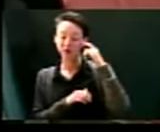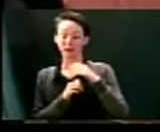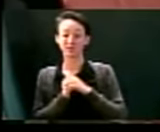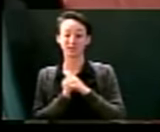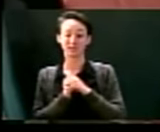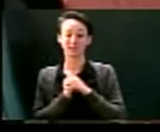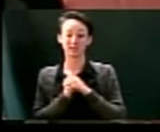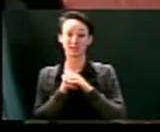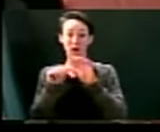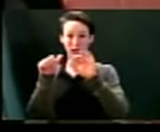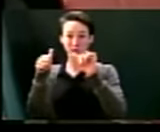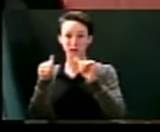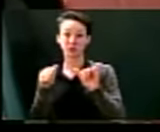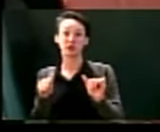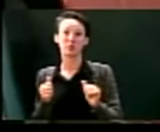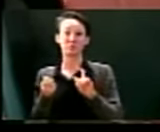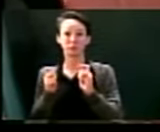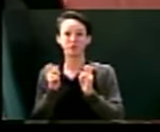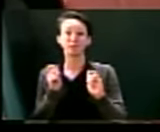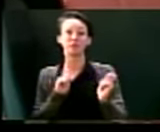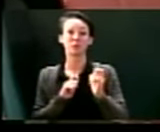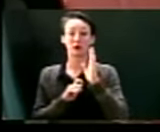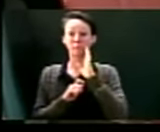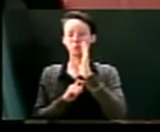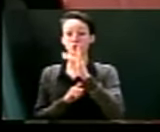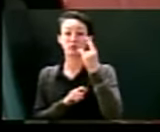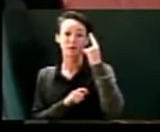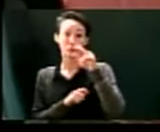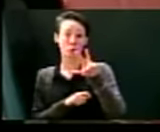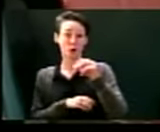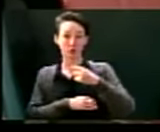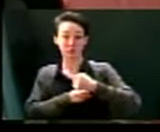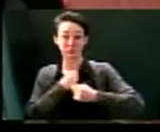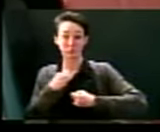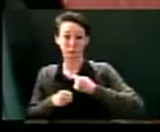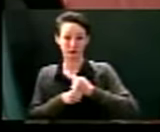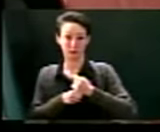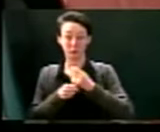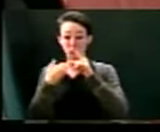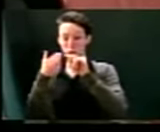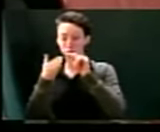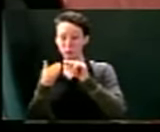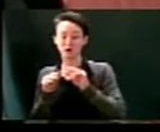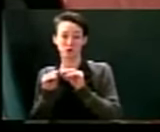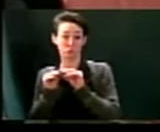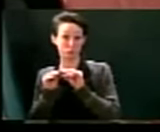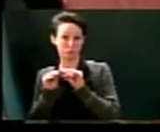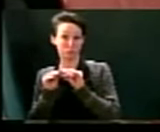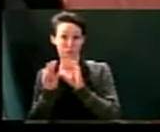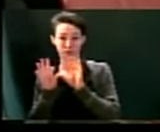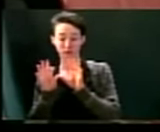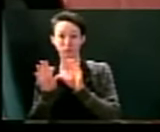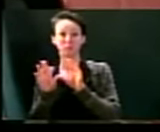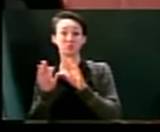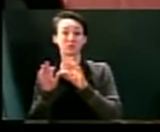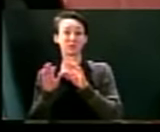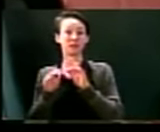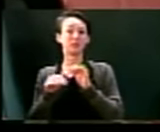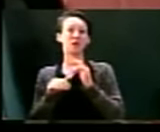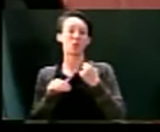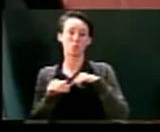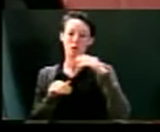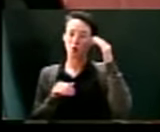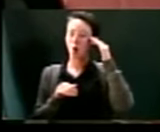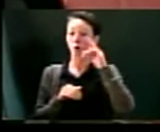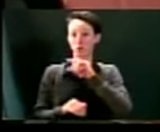opening minds and shaping futures for 30 years. Research shows, obviously, and we know this, that the quality of a